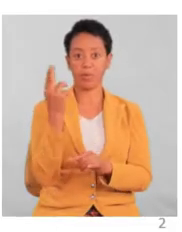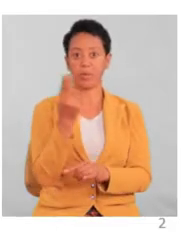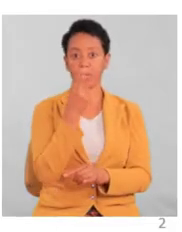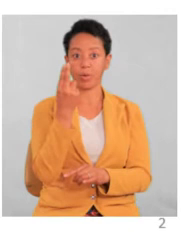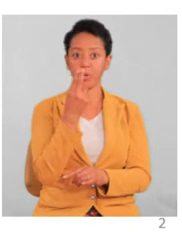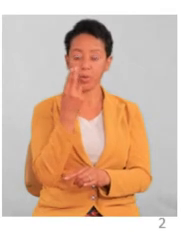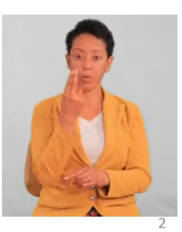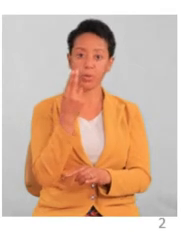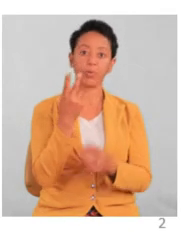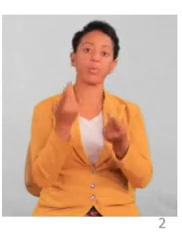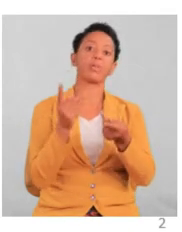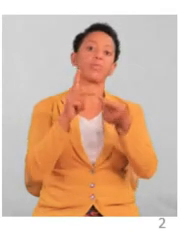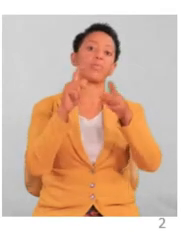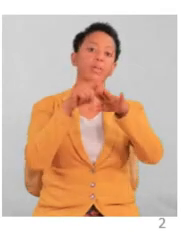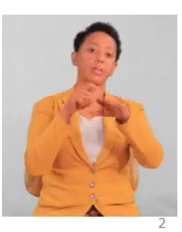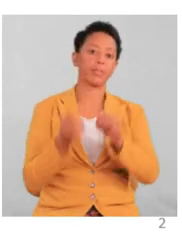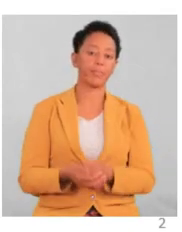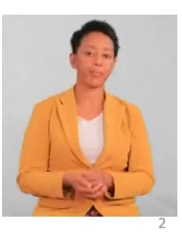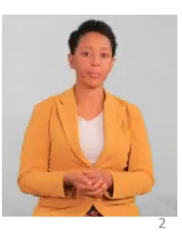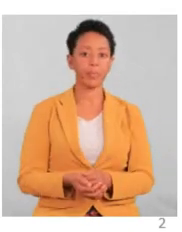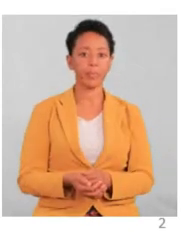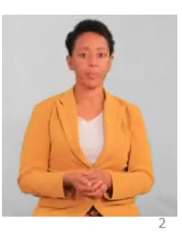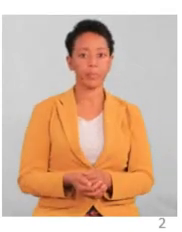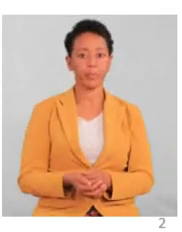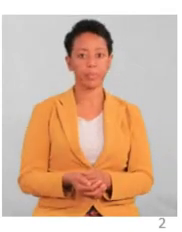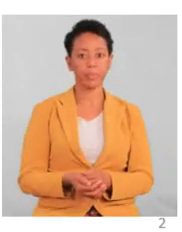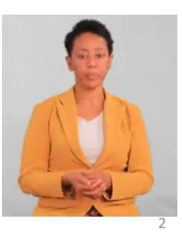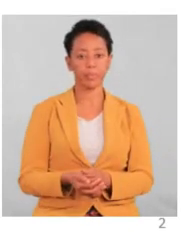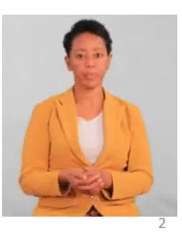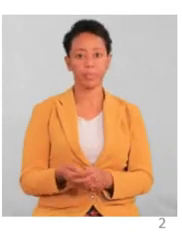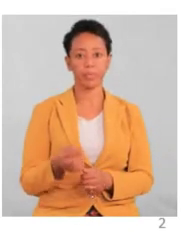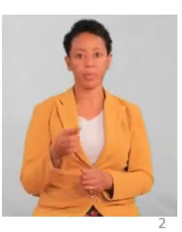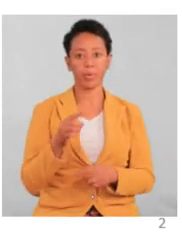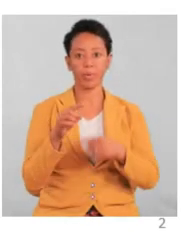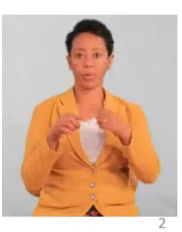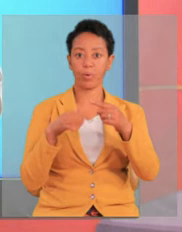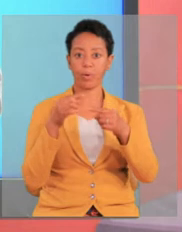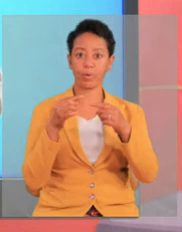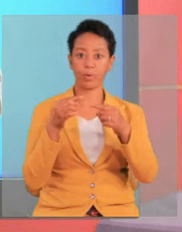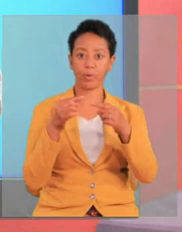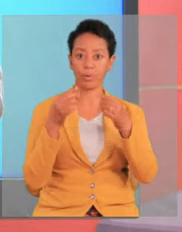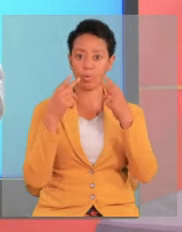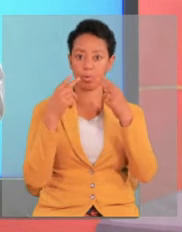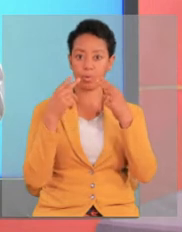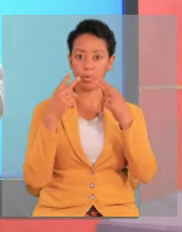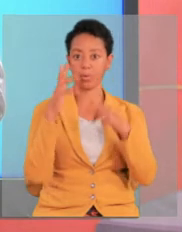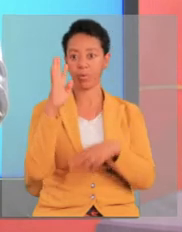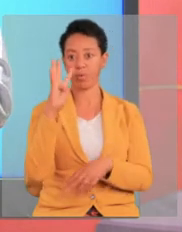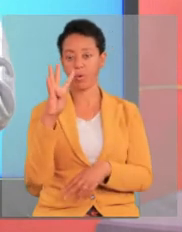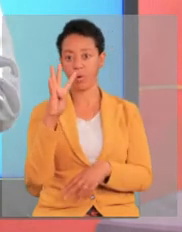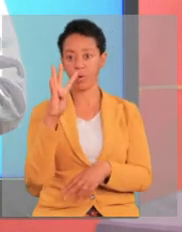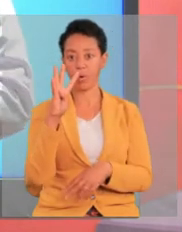present perfect tense. Mainly, we are going to see four functions of